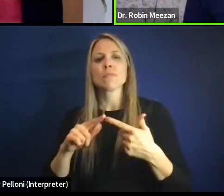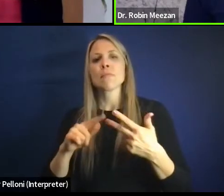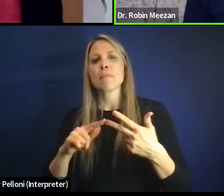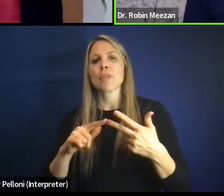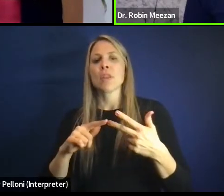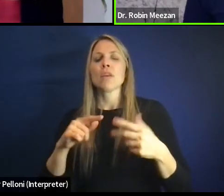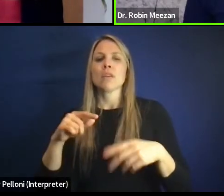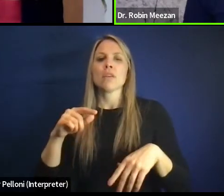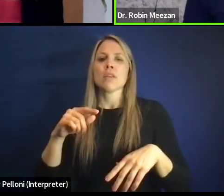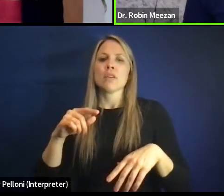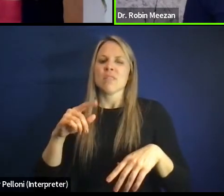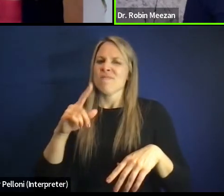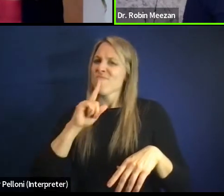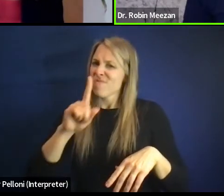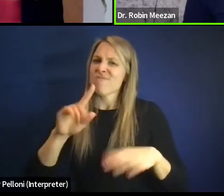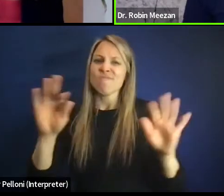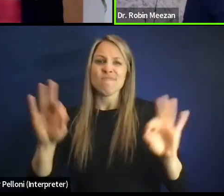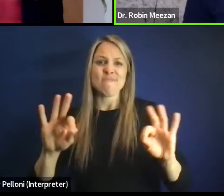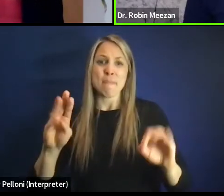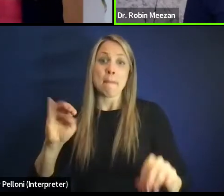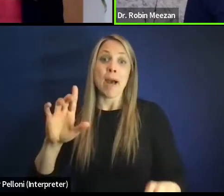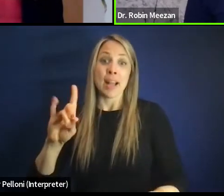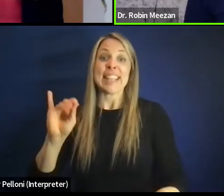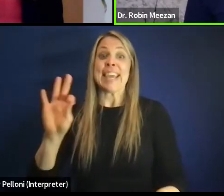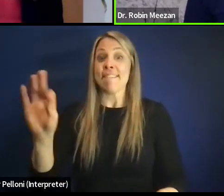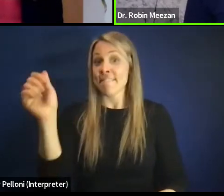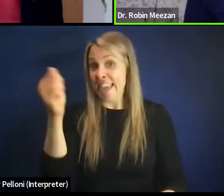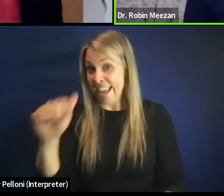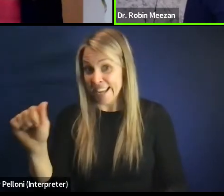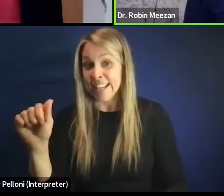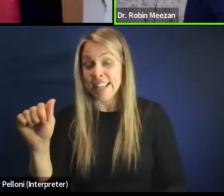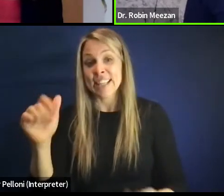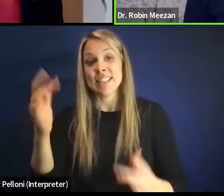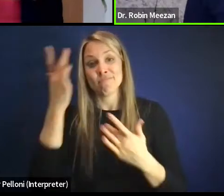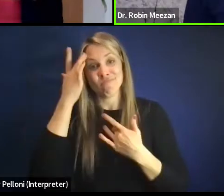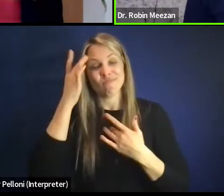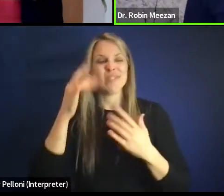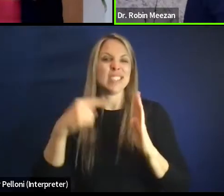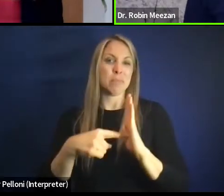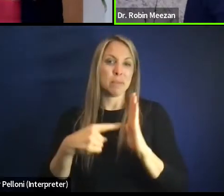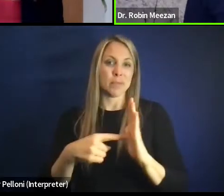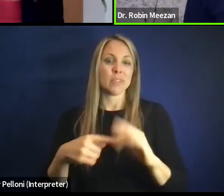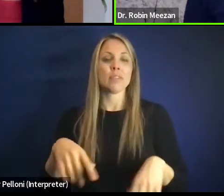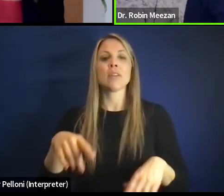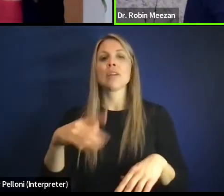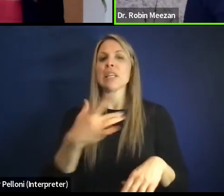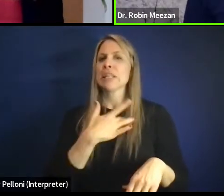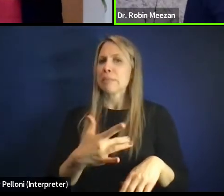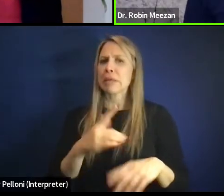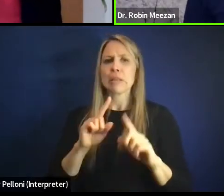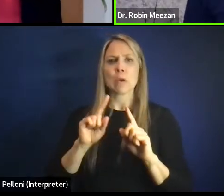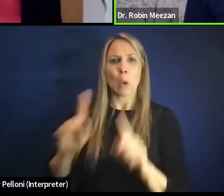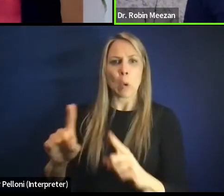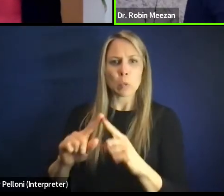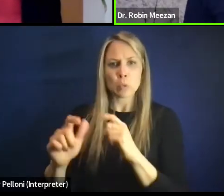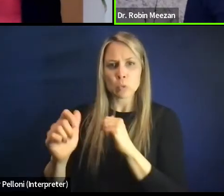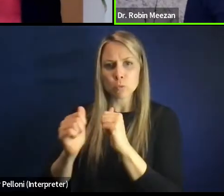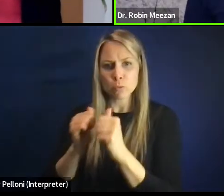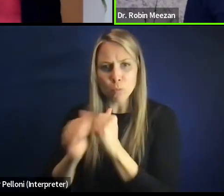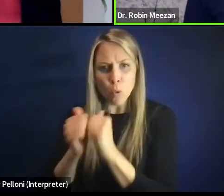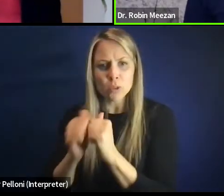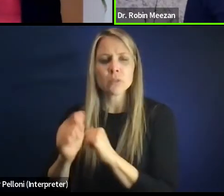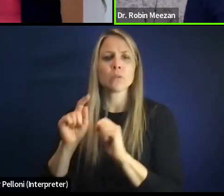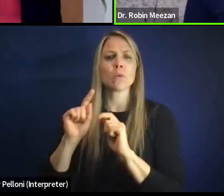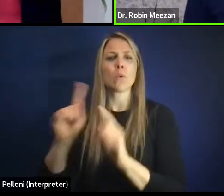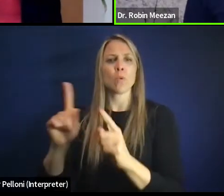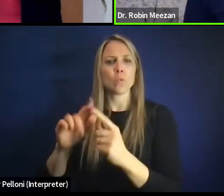mild symptoms, if any, really. Most kids are, at their sporting events, at school, doing